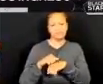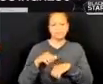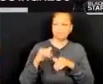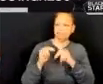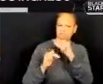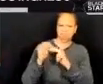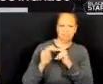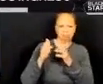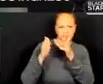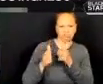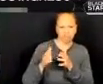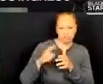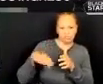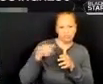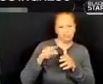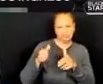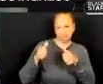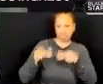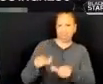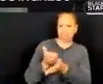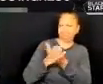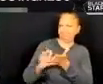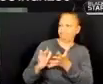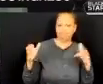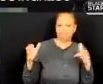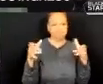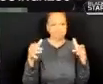the cornerstones of a new